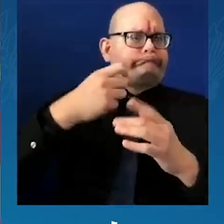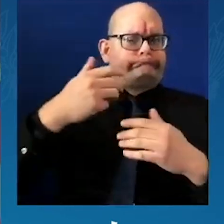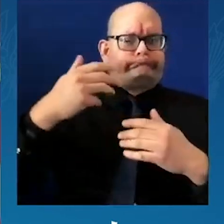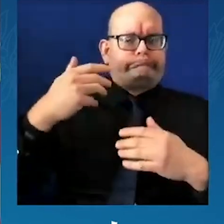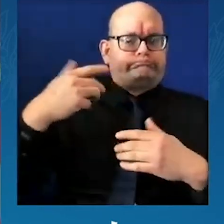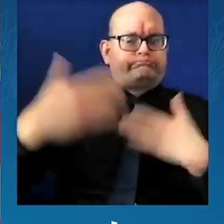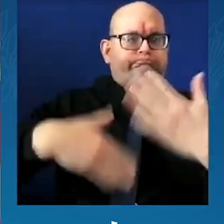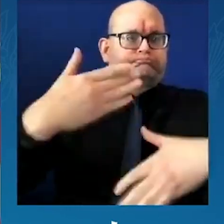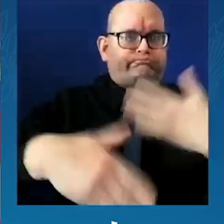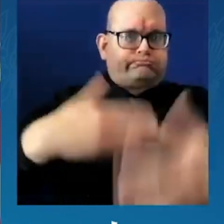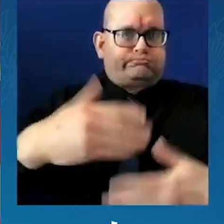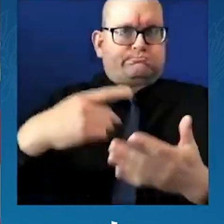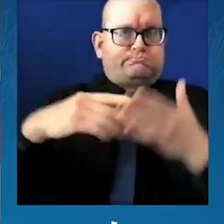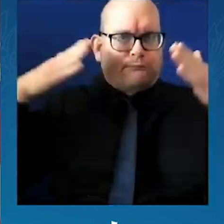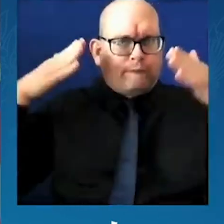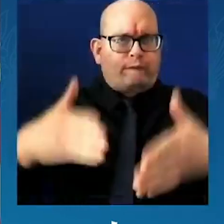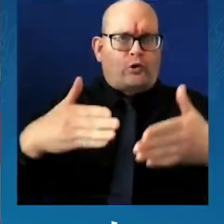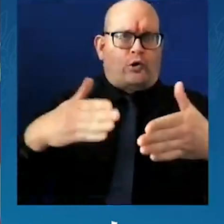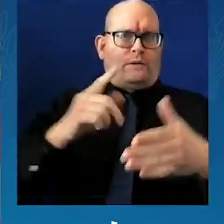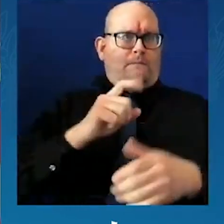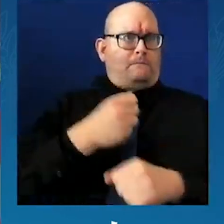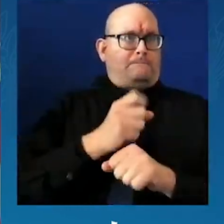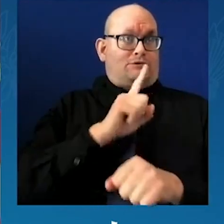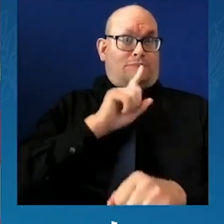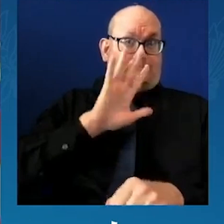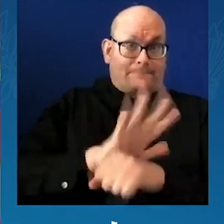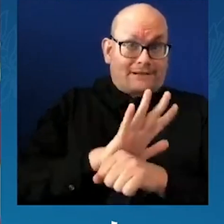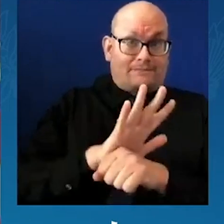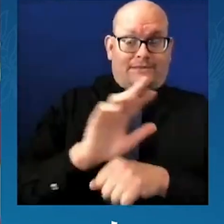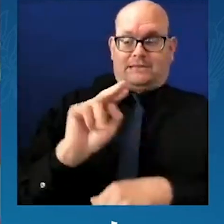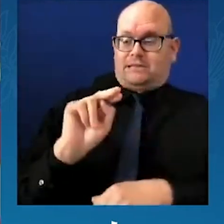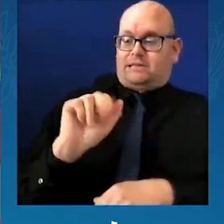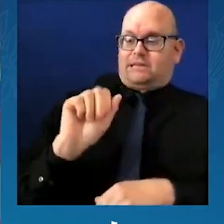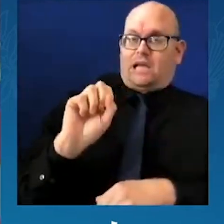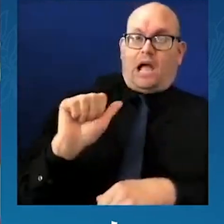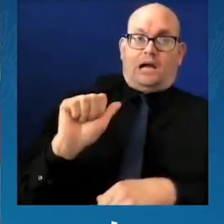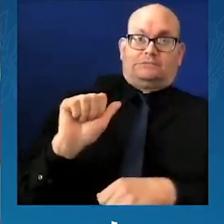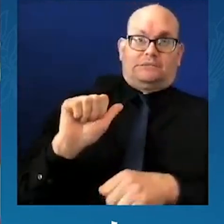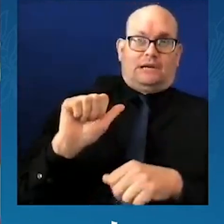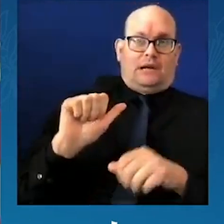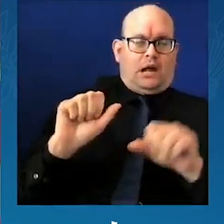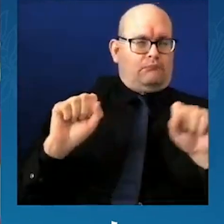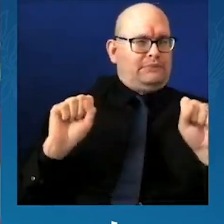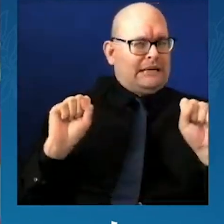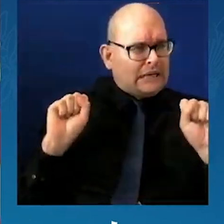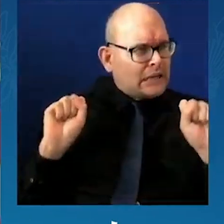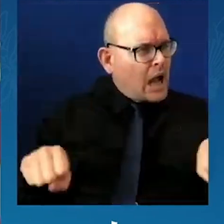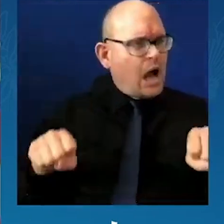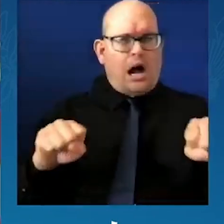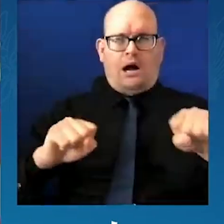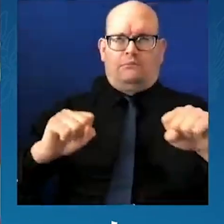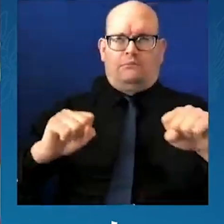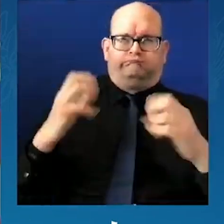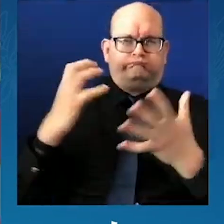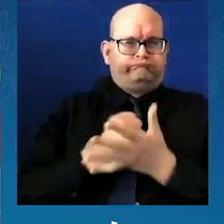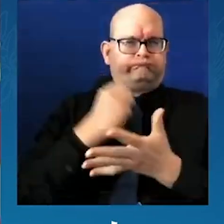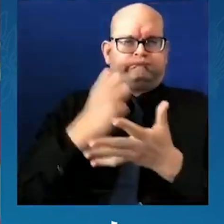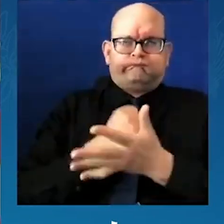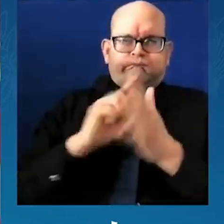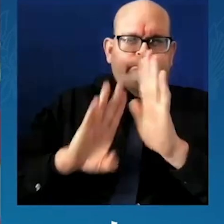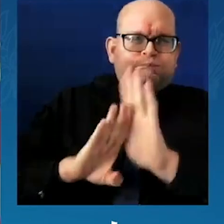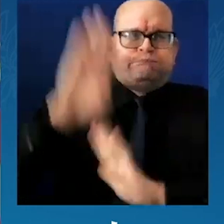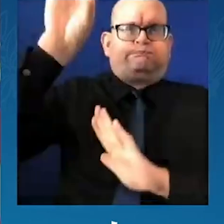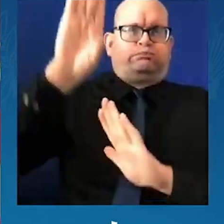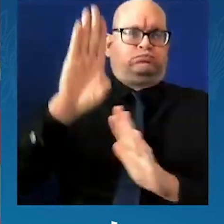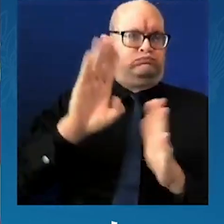sure that NASA maintains the capacity to conduct cutting-edge research in